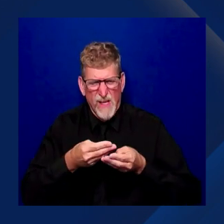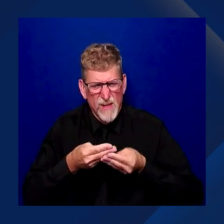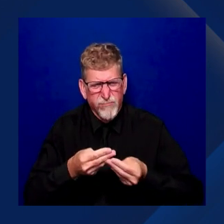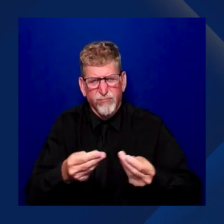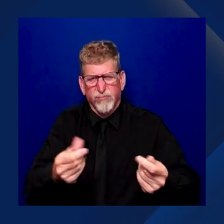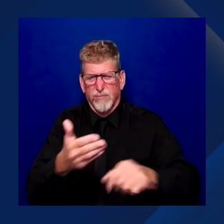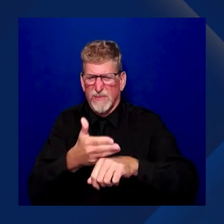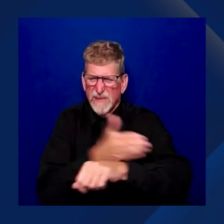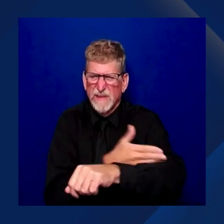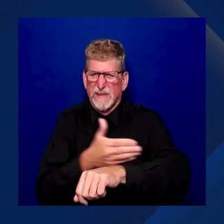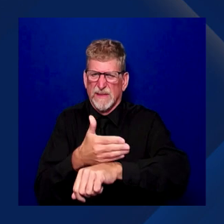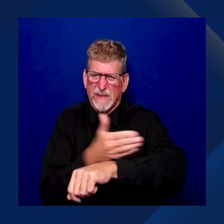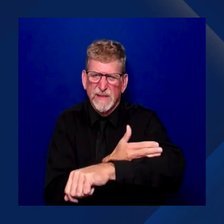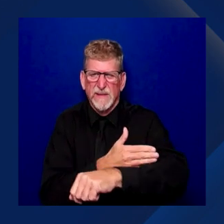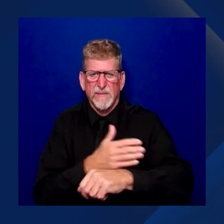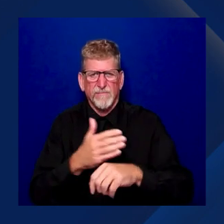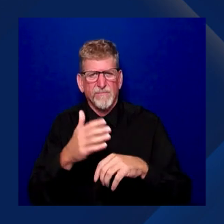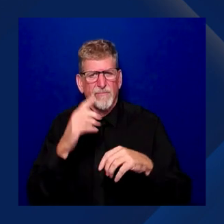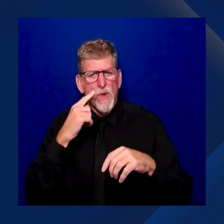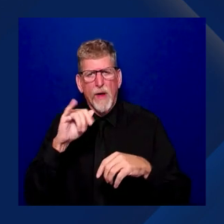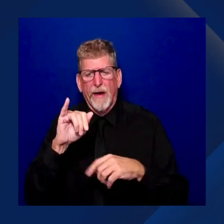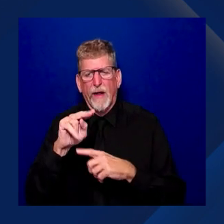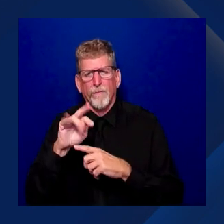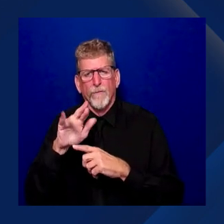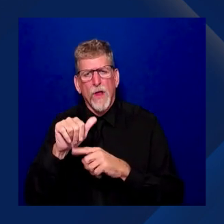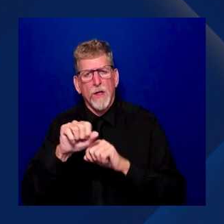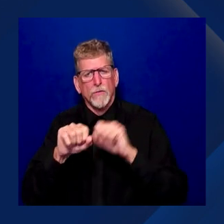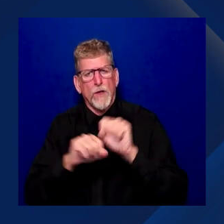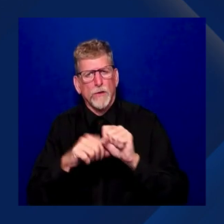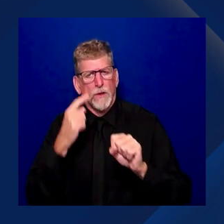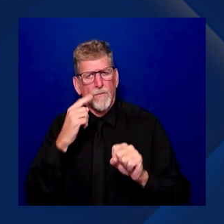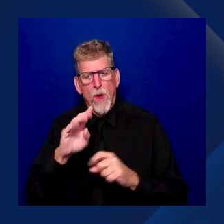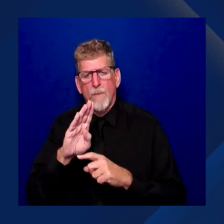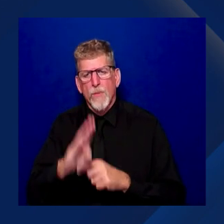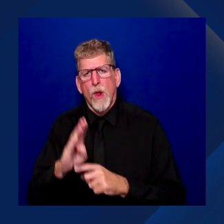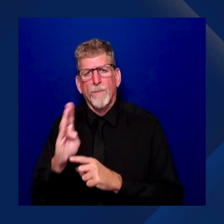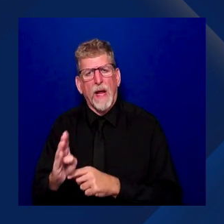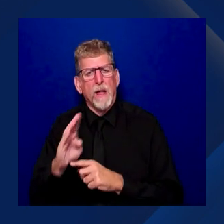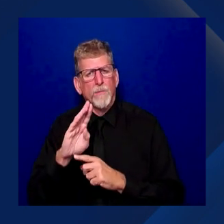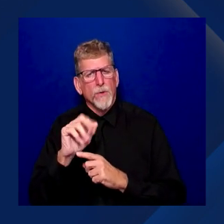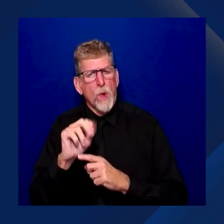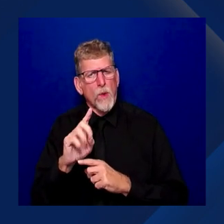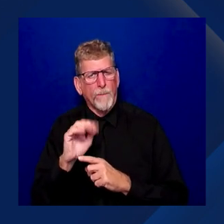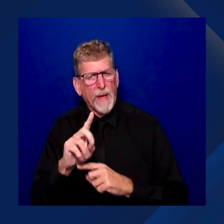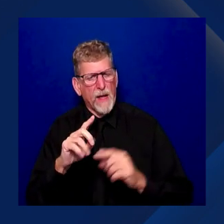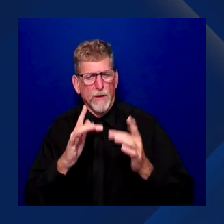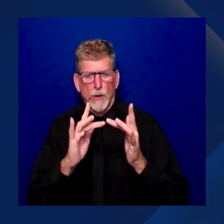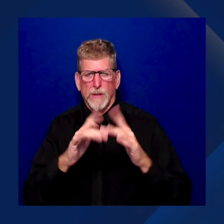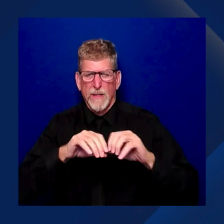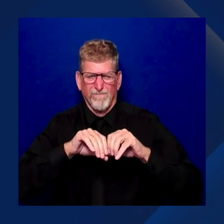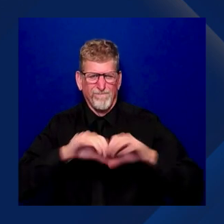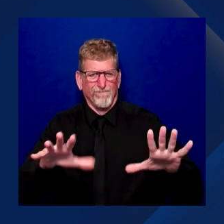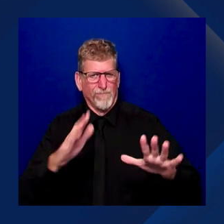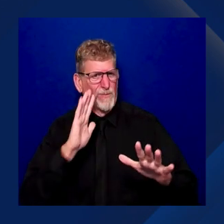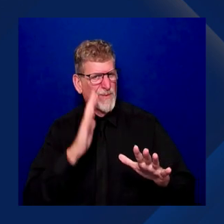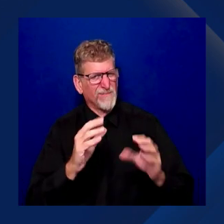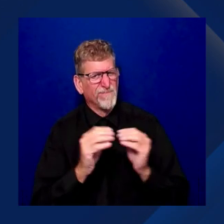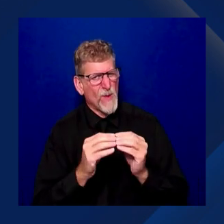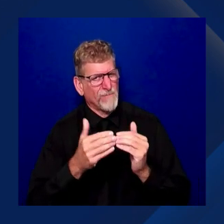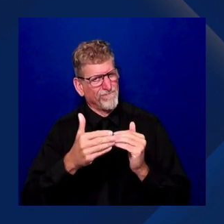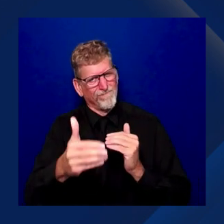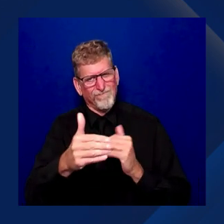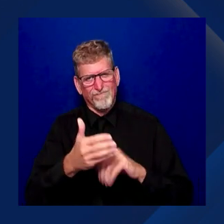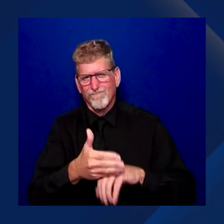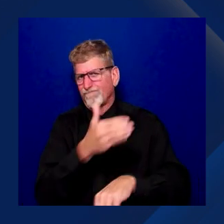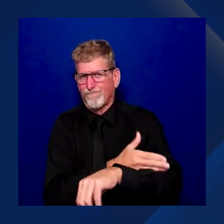in infrastructure for the internet. So hopefully everybody's gonna have access to broadband. We're gonna now turn to our clinicians, beginning with Dr. Bell, if